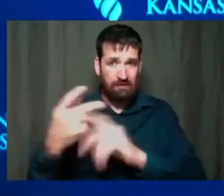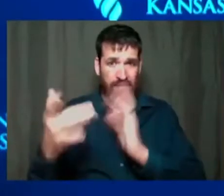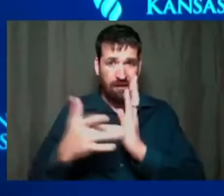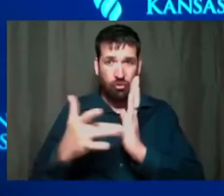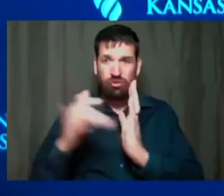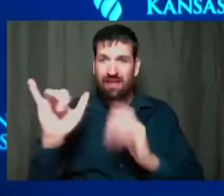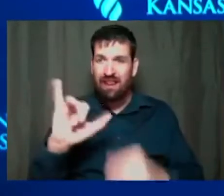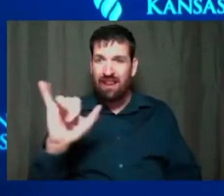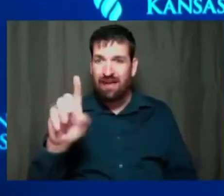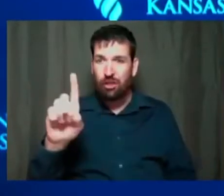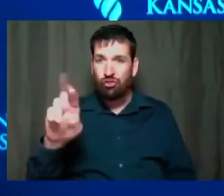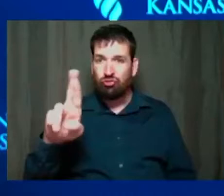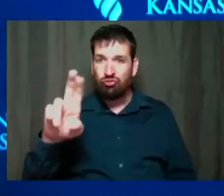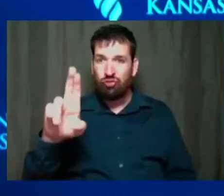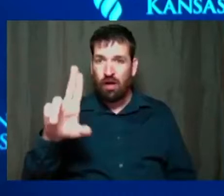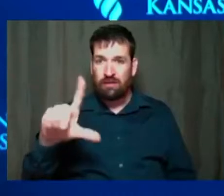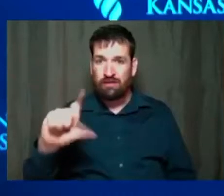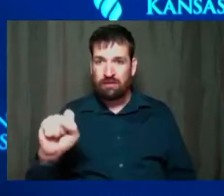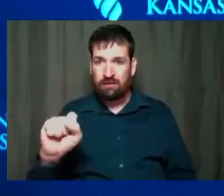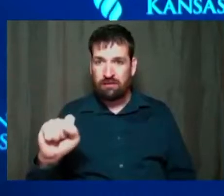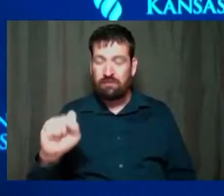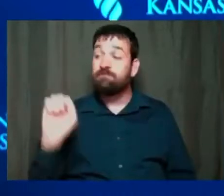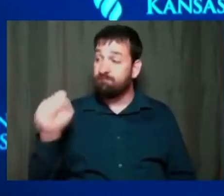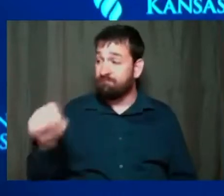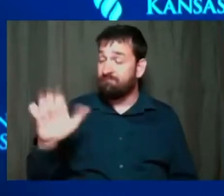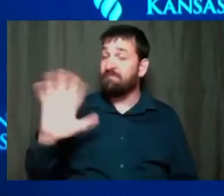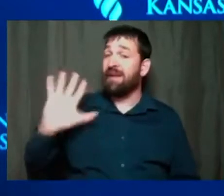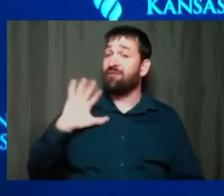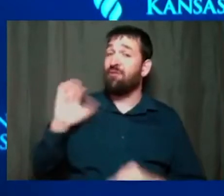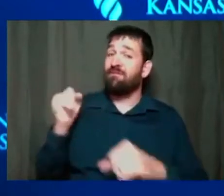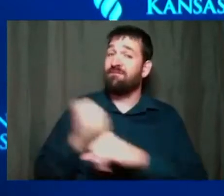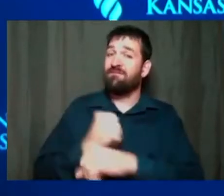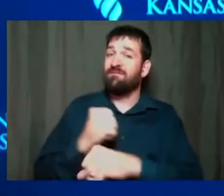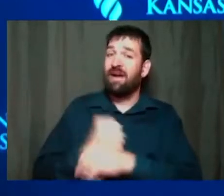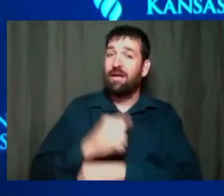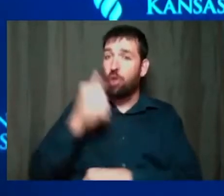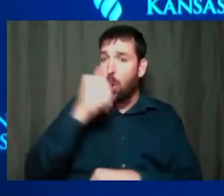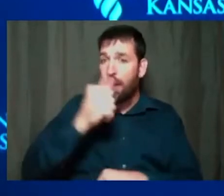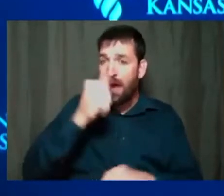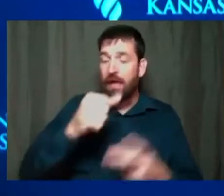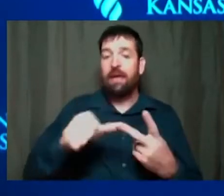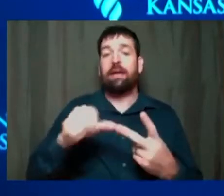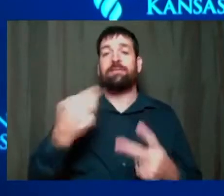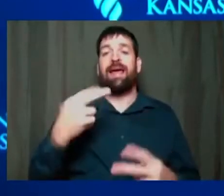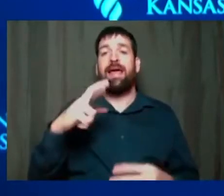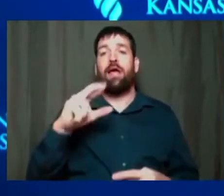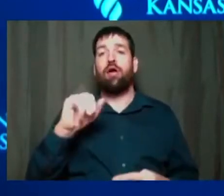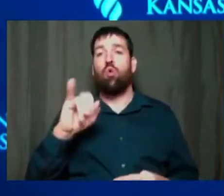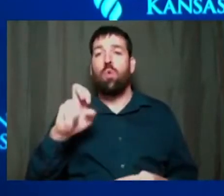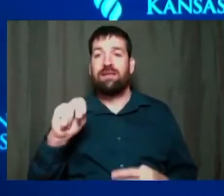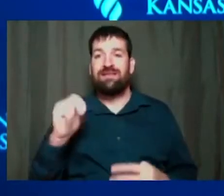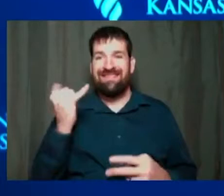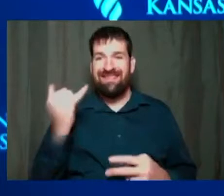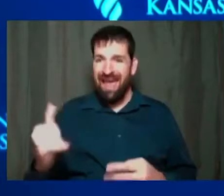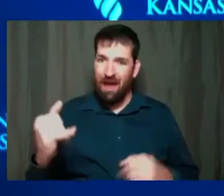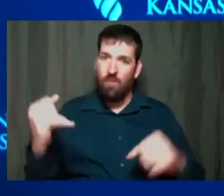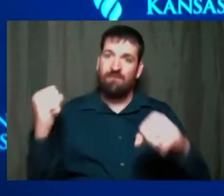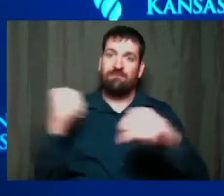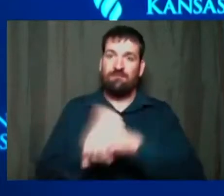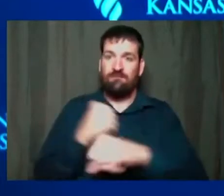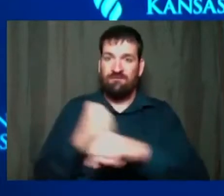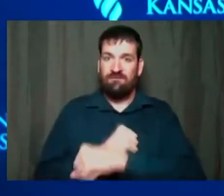scourge, right? Absolutely. We had to fight back against cocaine or heroin or whatever, and now I think we're going to have to fight back against this